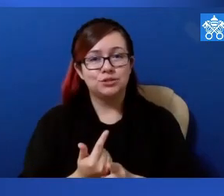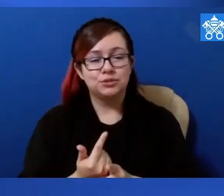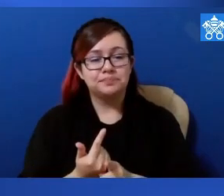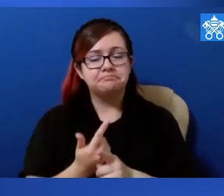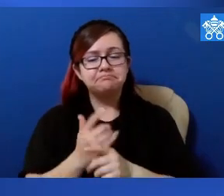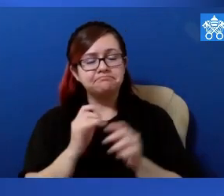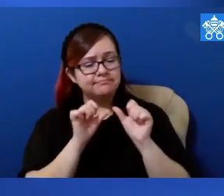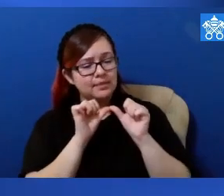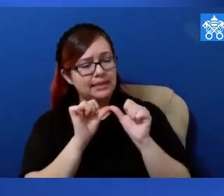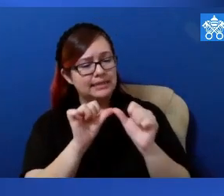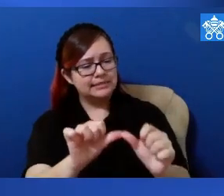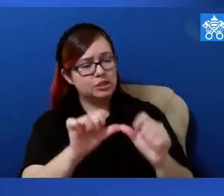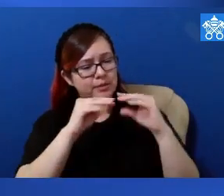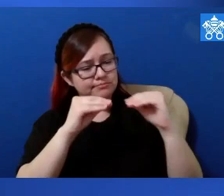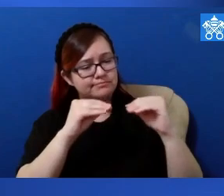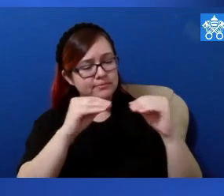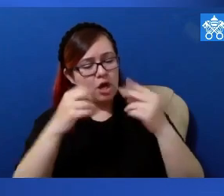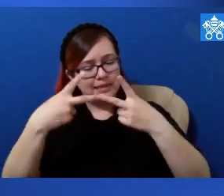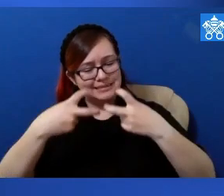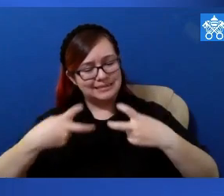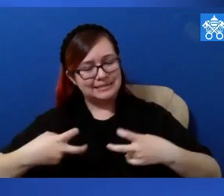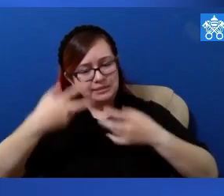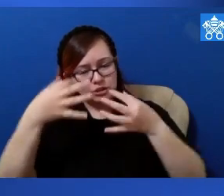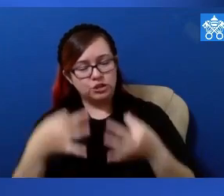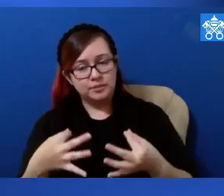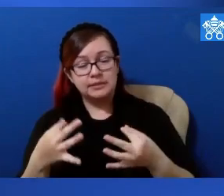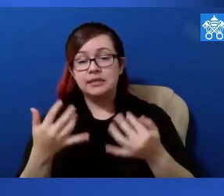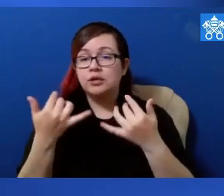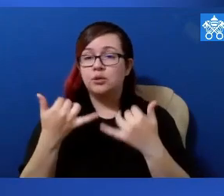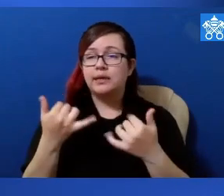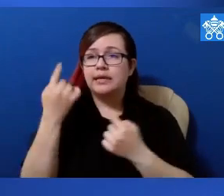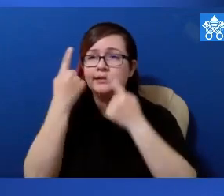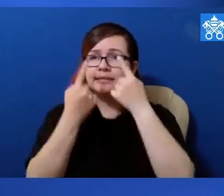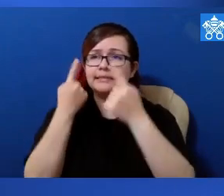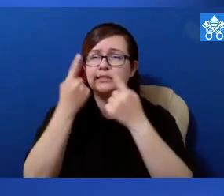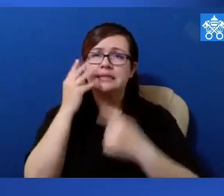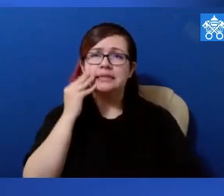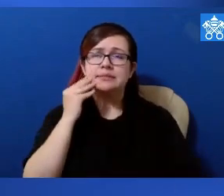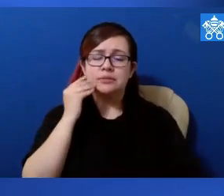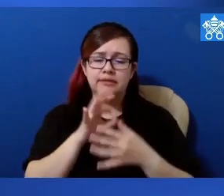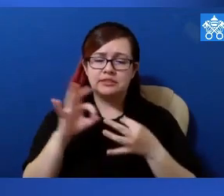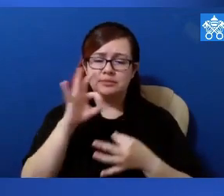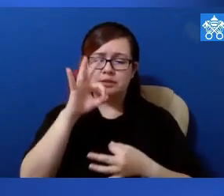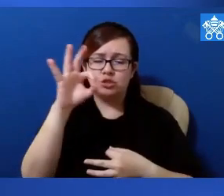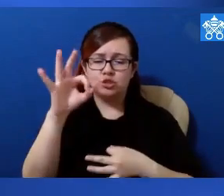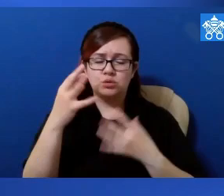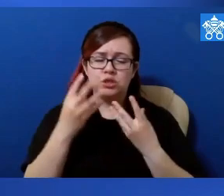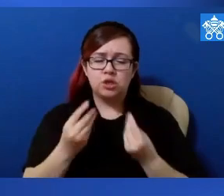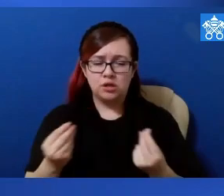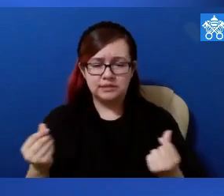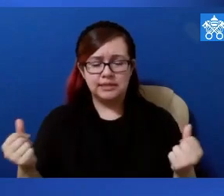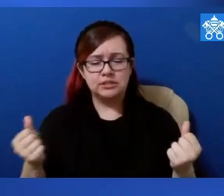Dear brothers and sisters, in our continuing catechesis on discernment, we now consider the experience of